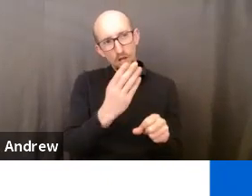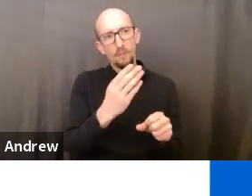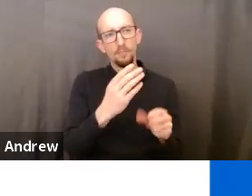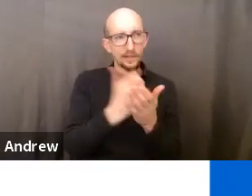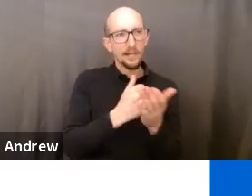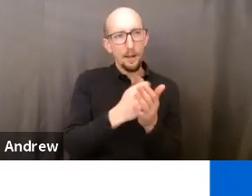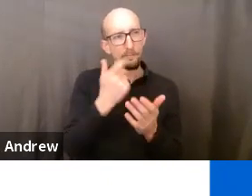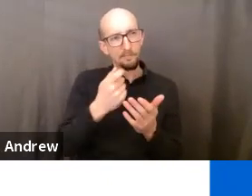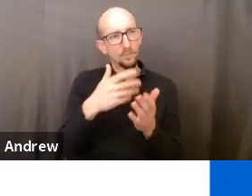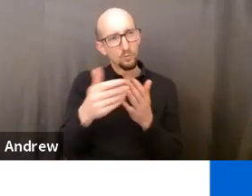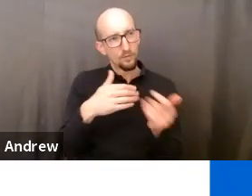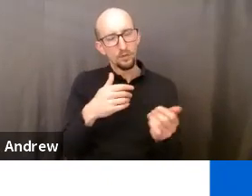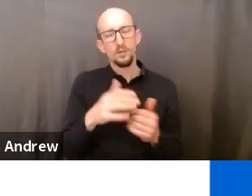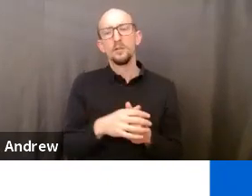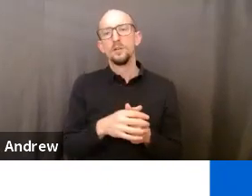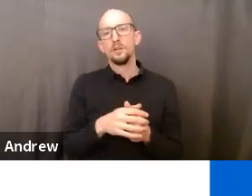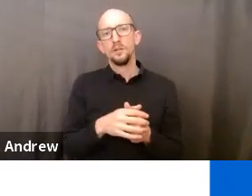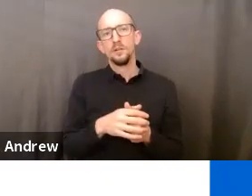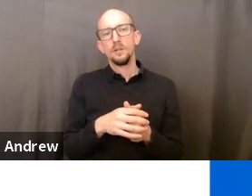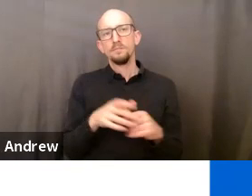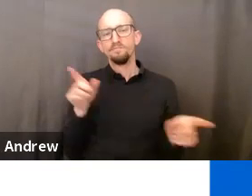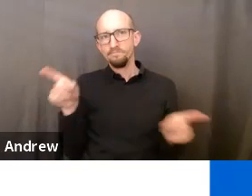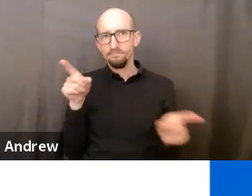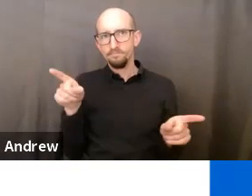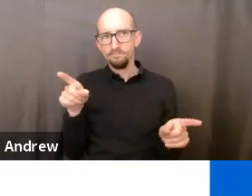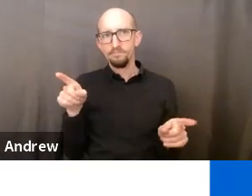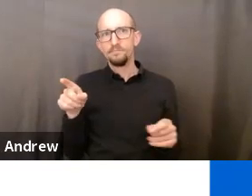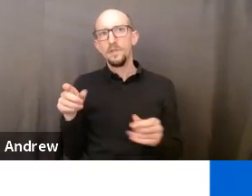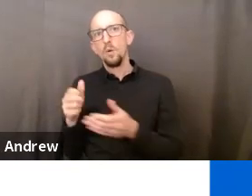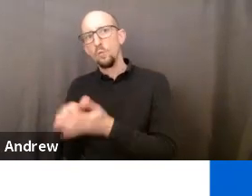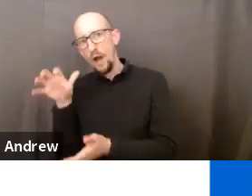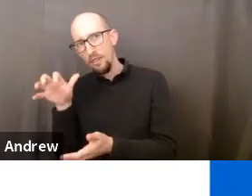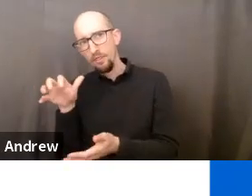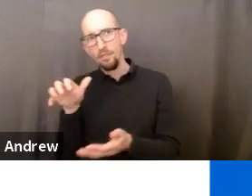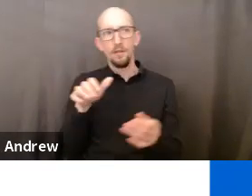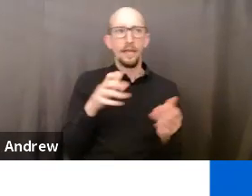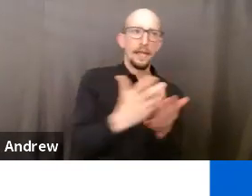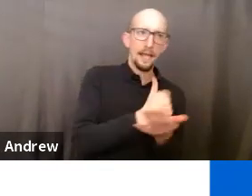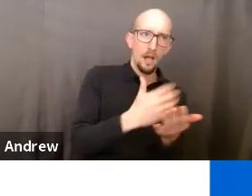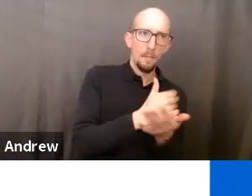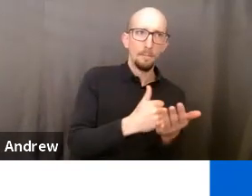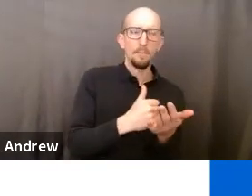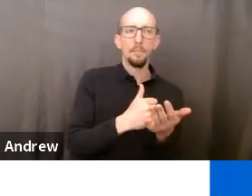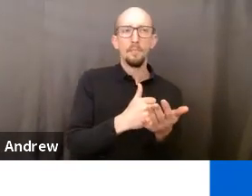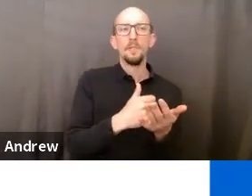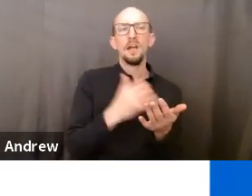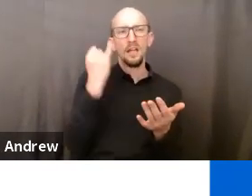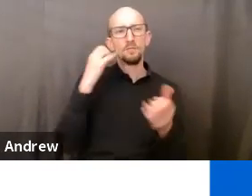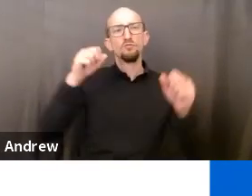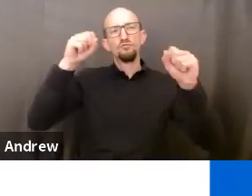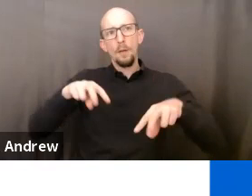metric. And if you used home ownership as the primary economic